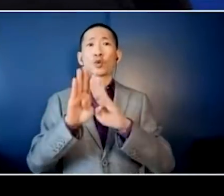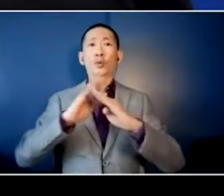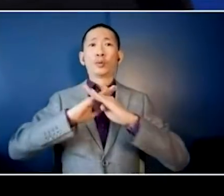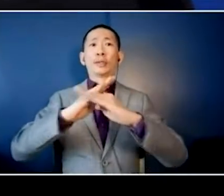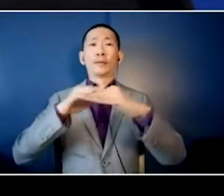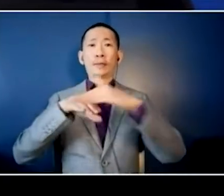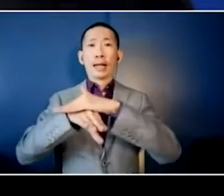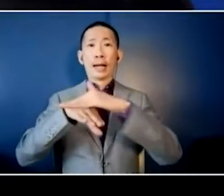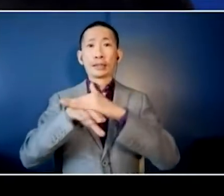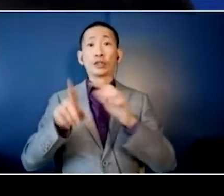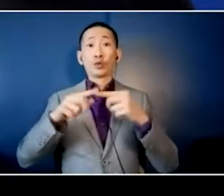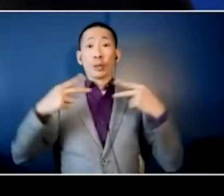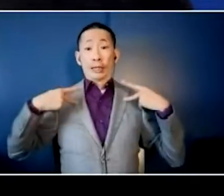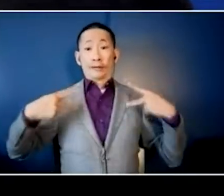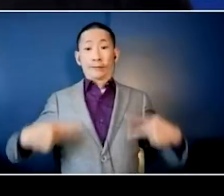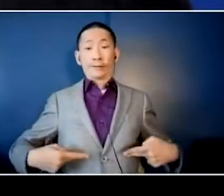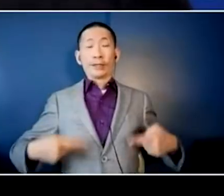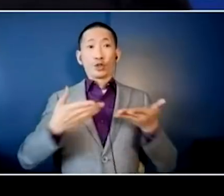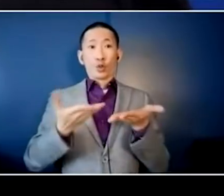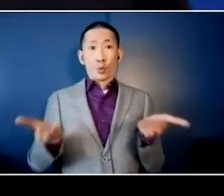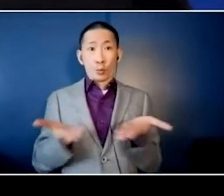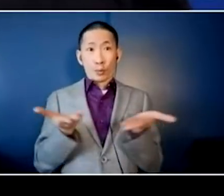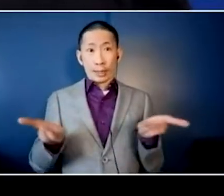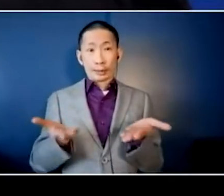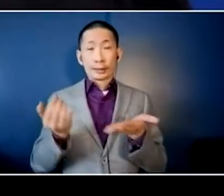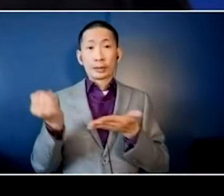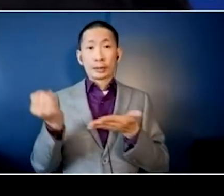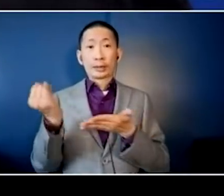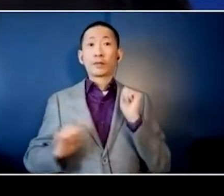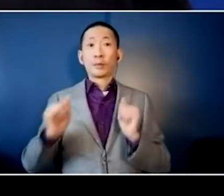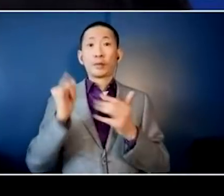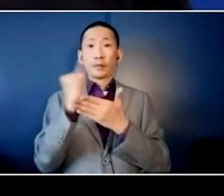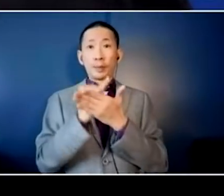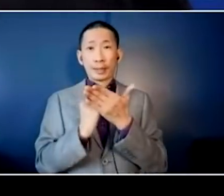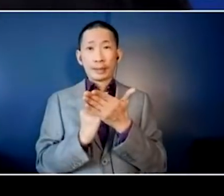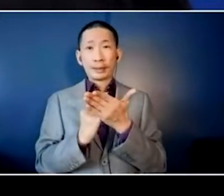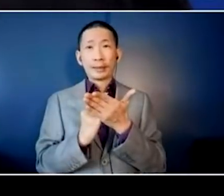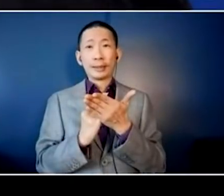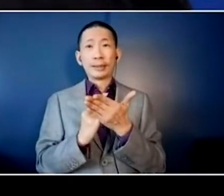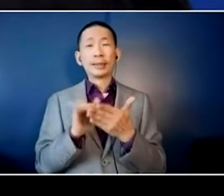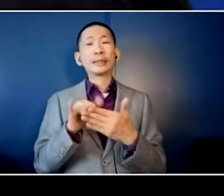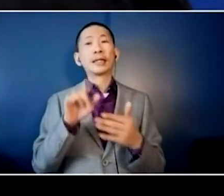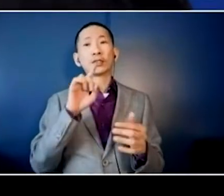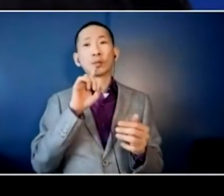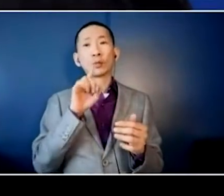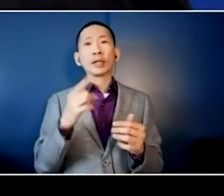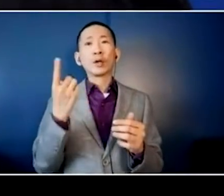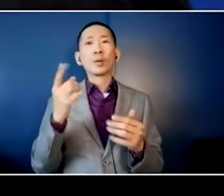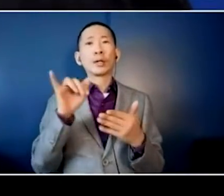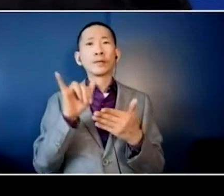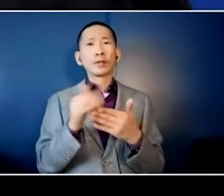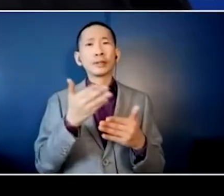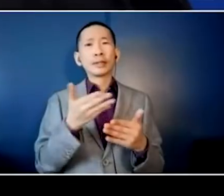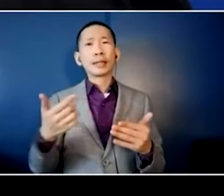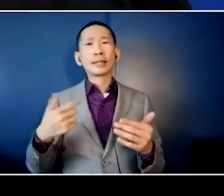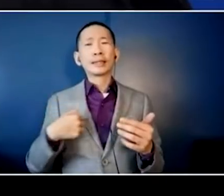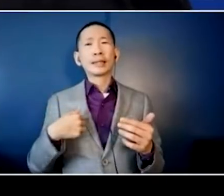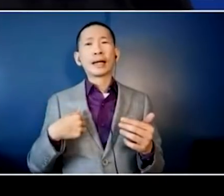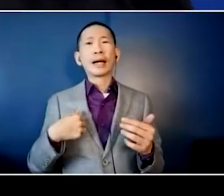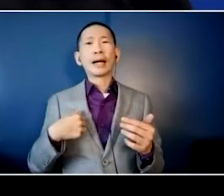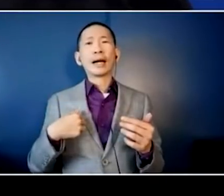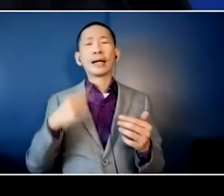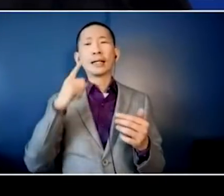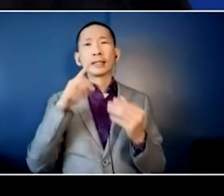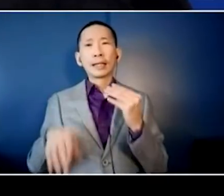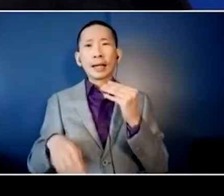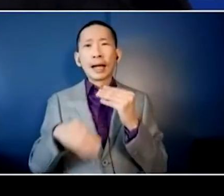the physical presence of the performing arts has really been one of those things that I think adds to the